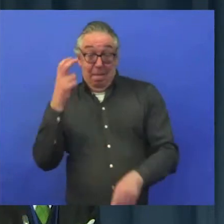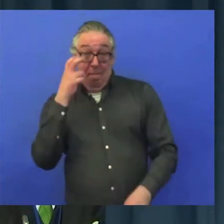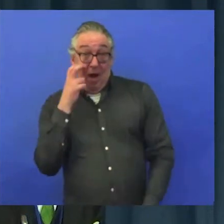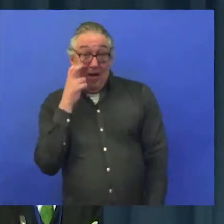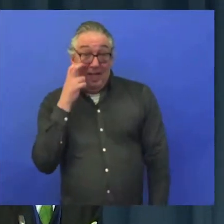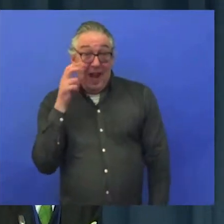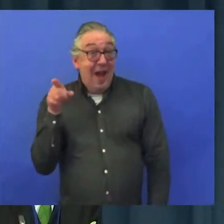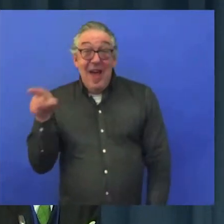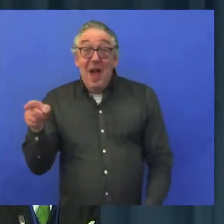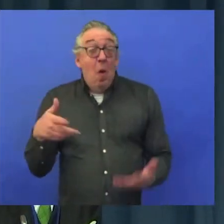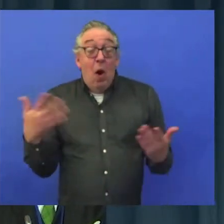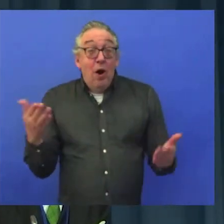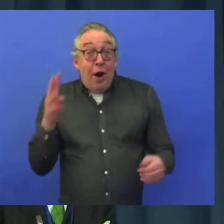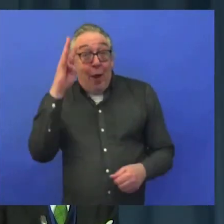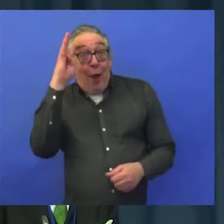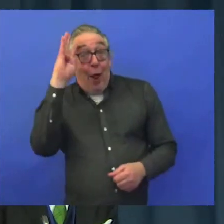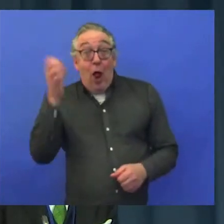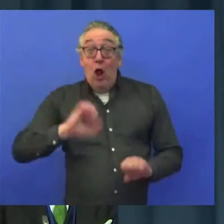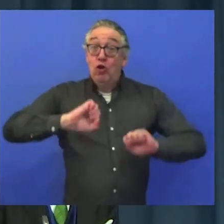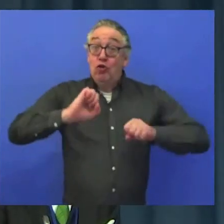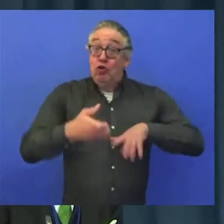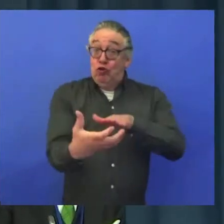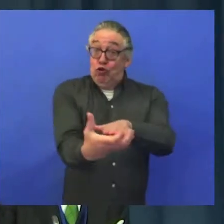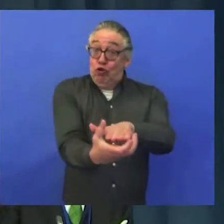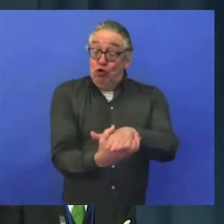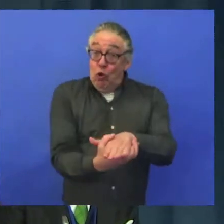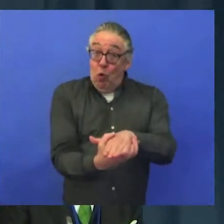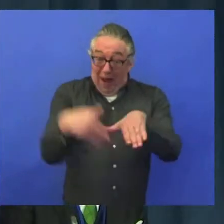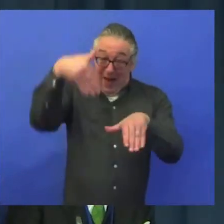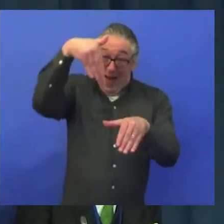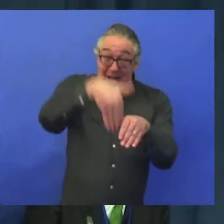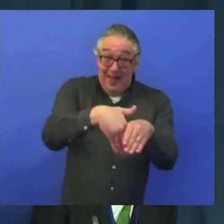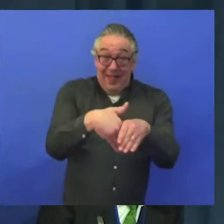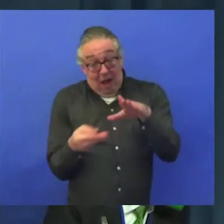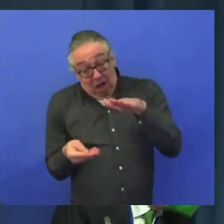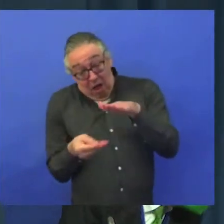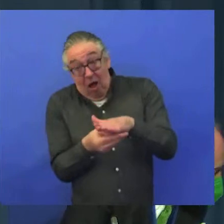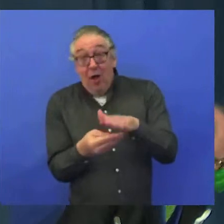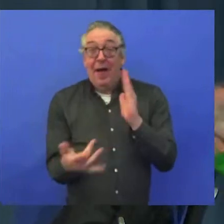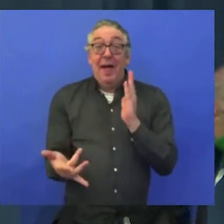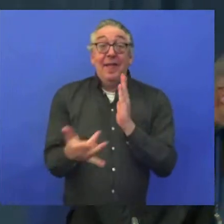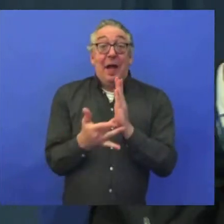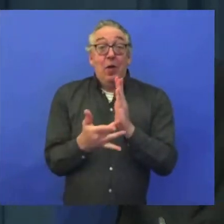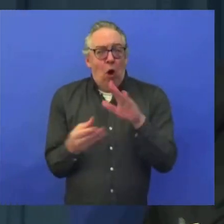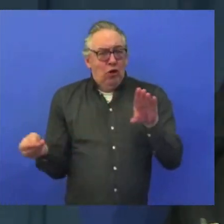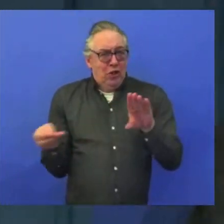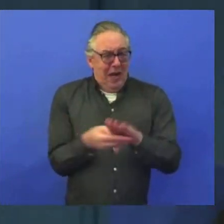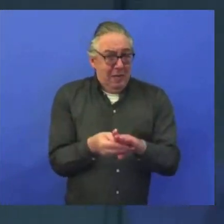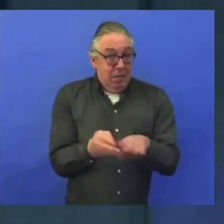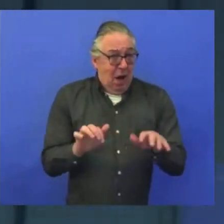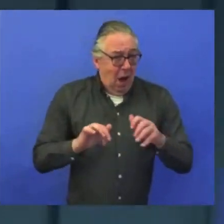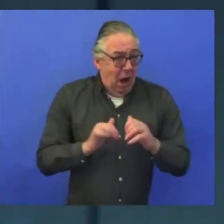could you please give a huge, warm, Zero welcome to Markus Raffer.